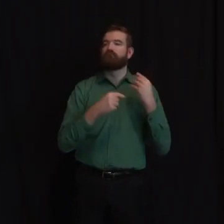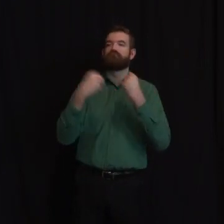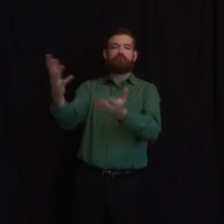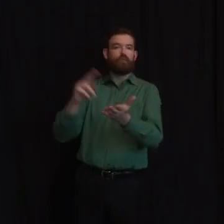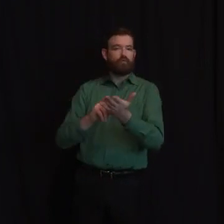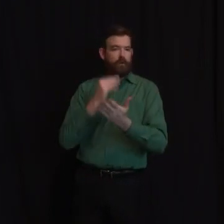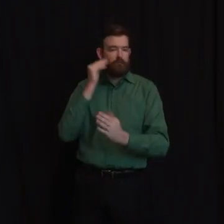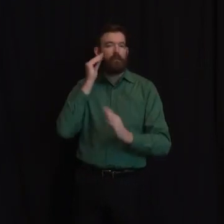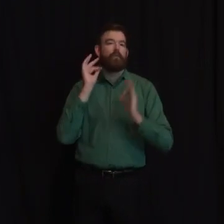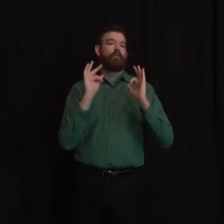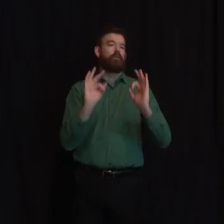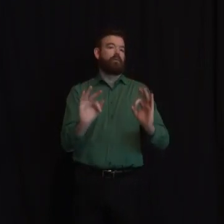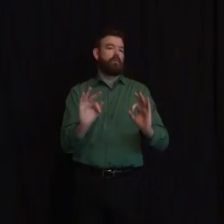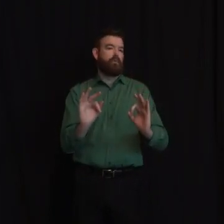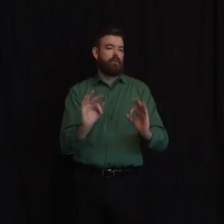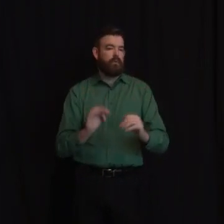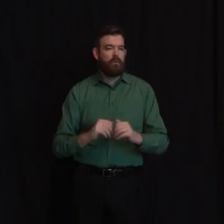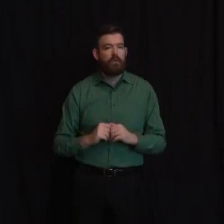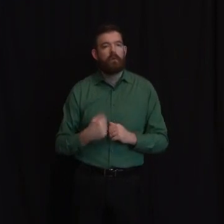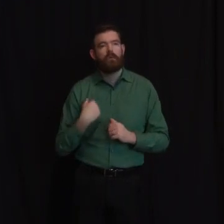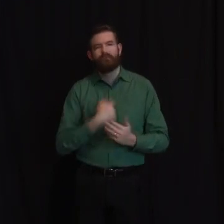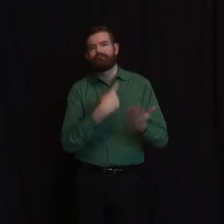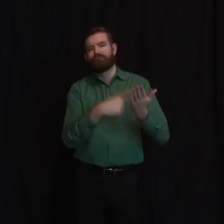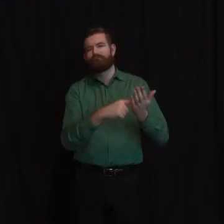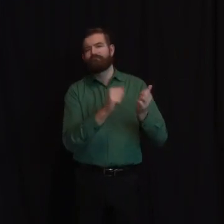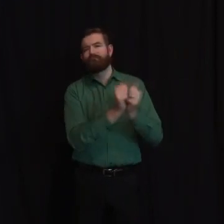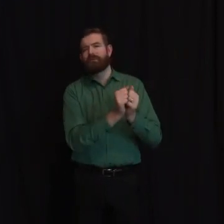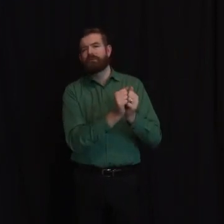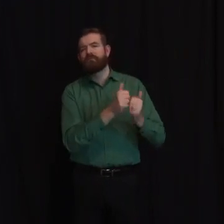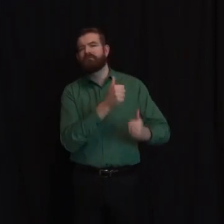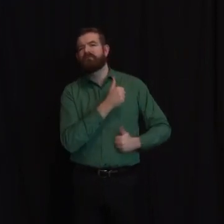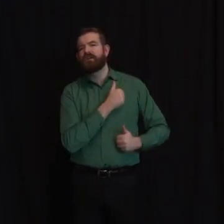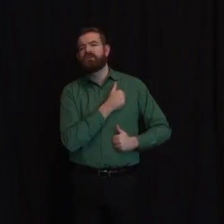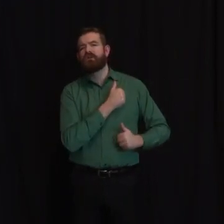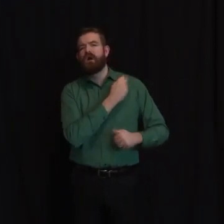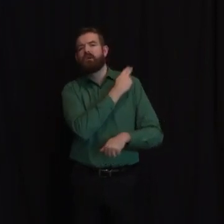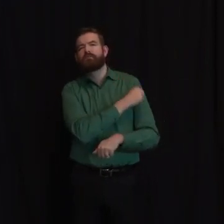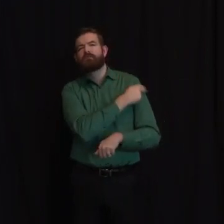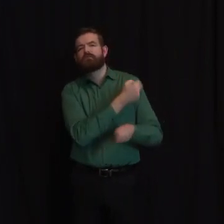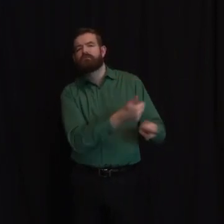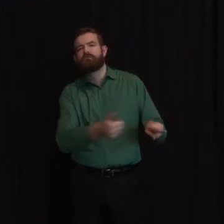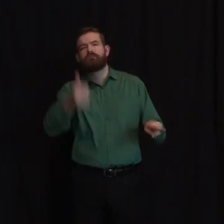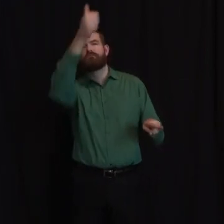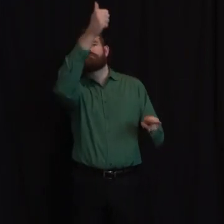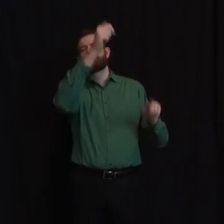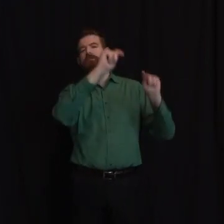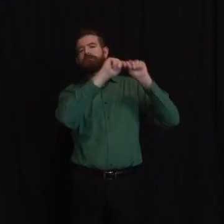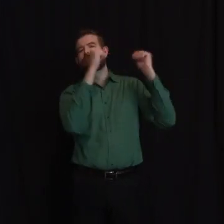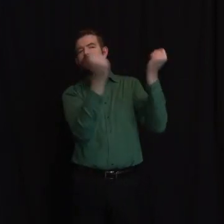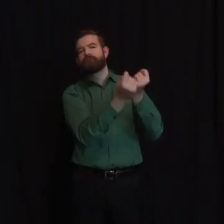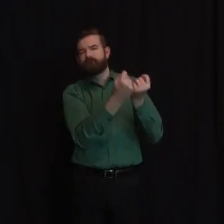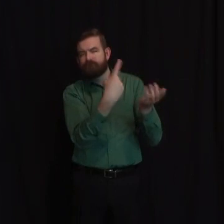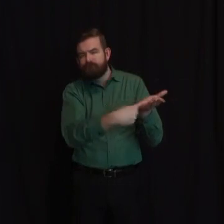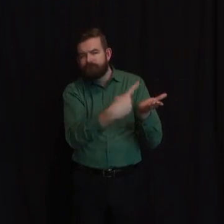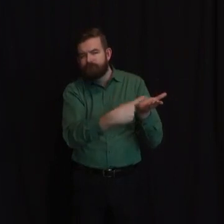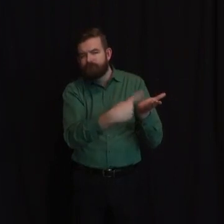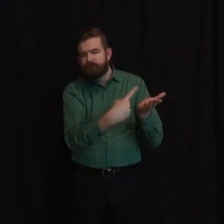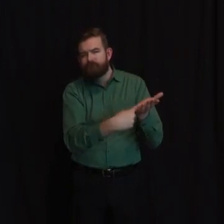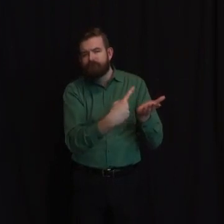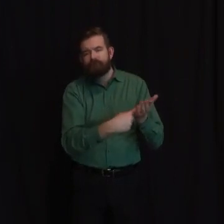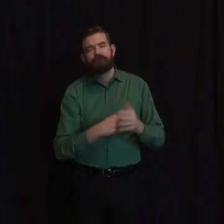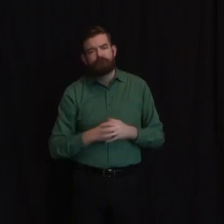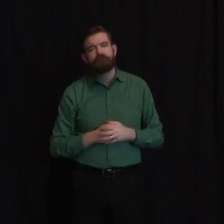discussions with the Secretary of Veteran Affairs and his teams. So, there's a lot in motion, notwithstanding that we're in a